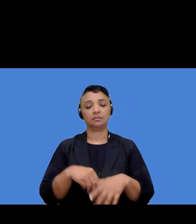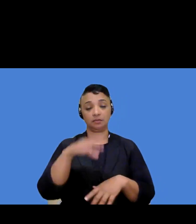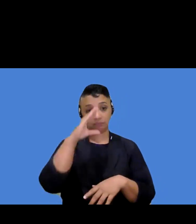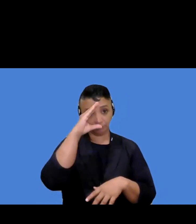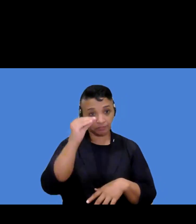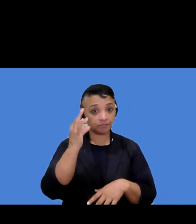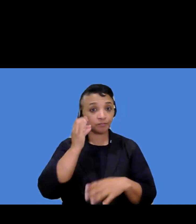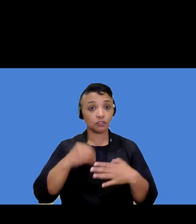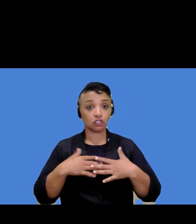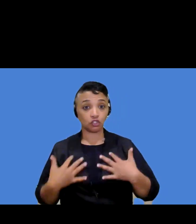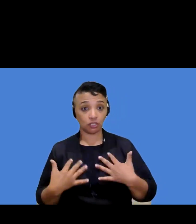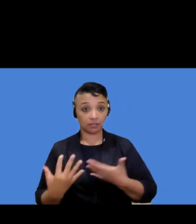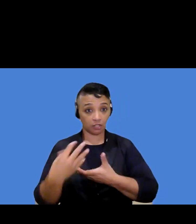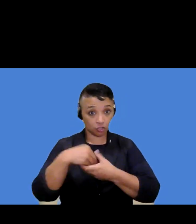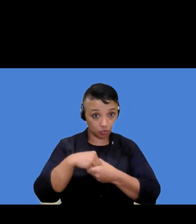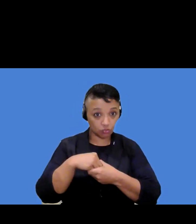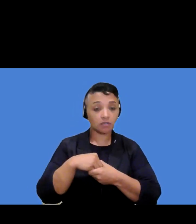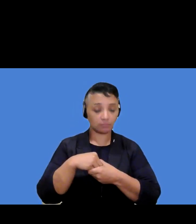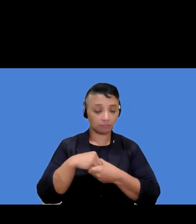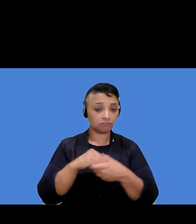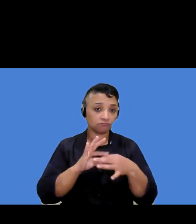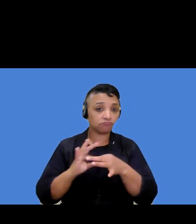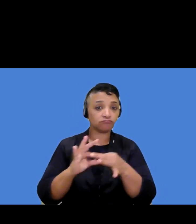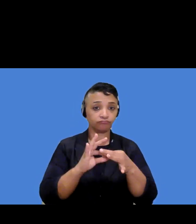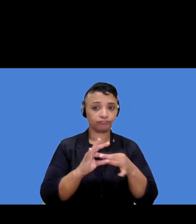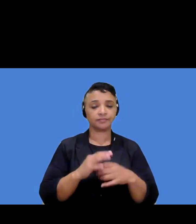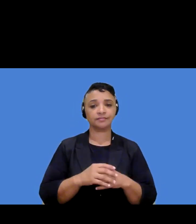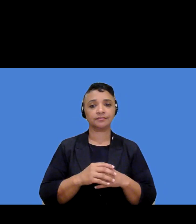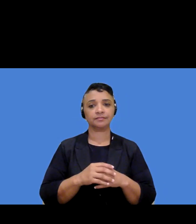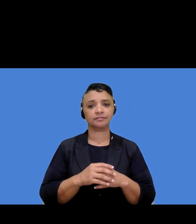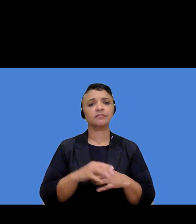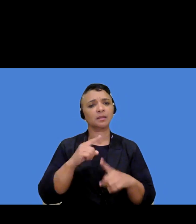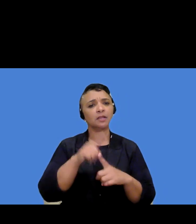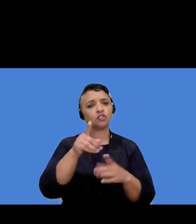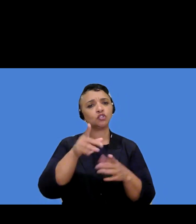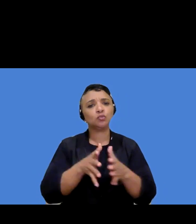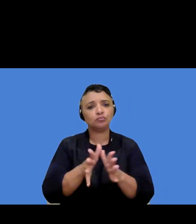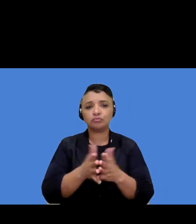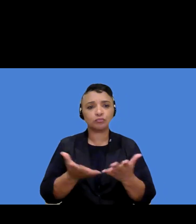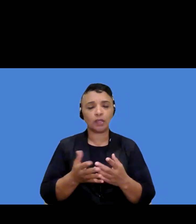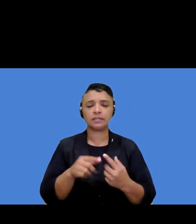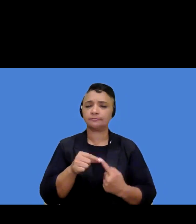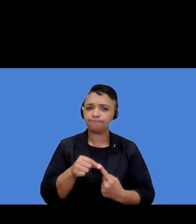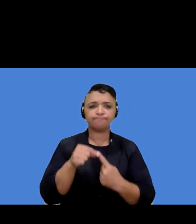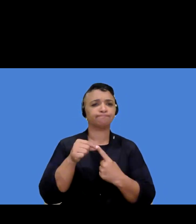inclusion, as well as for highlighting the significance of